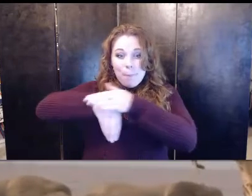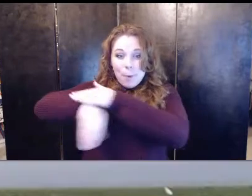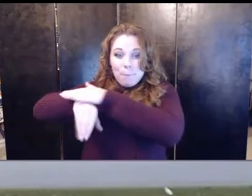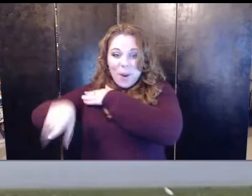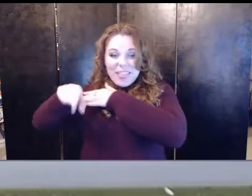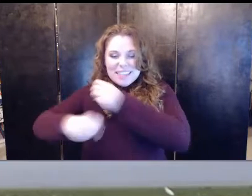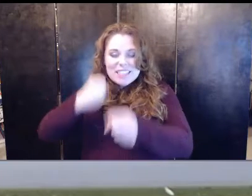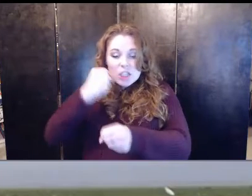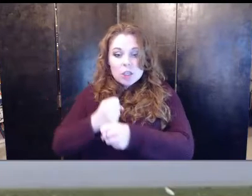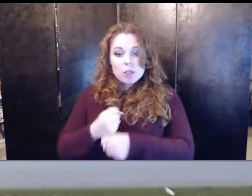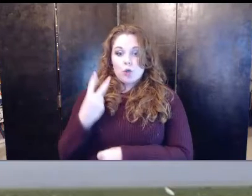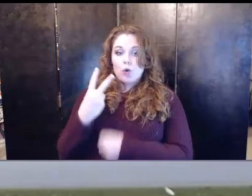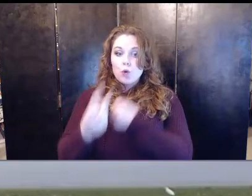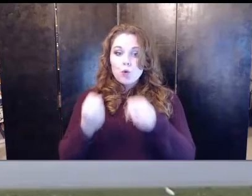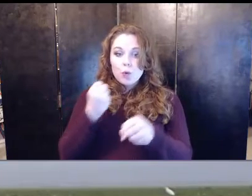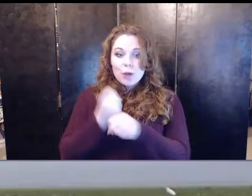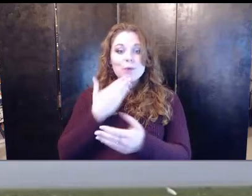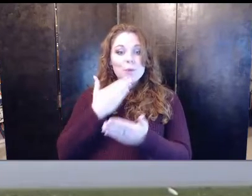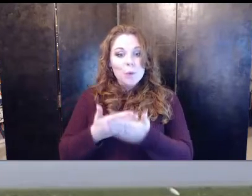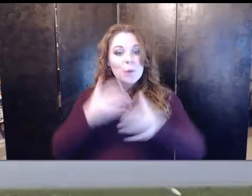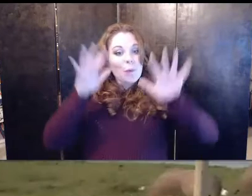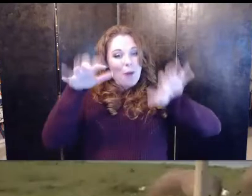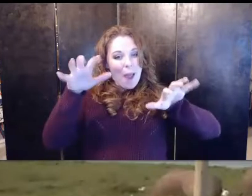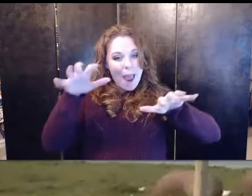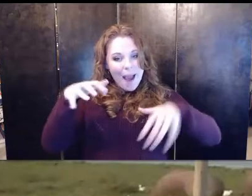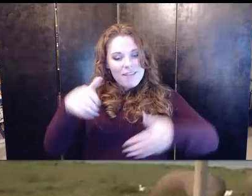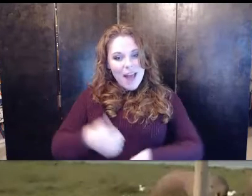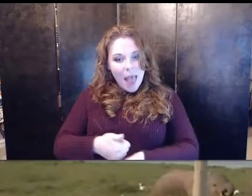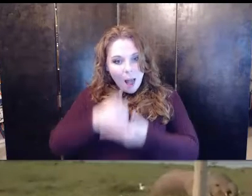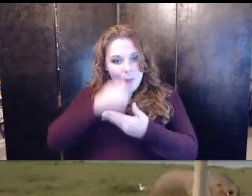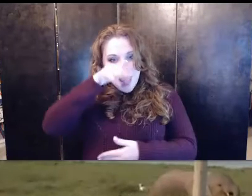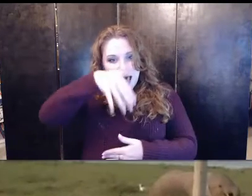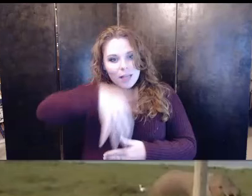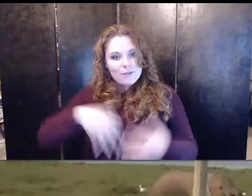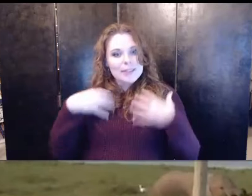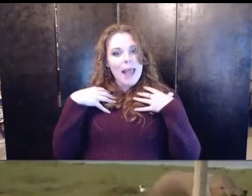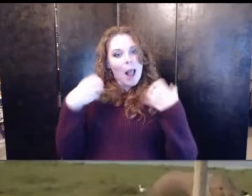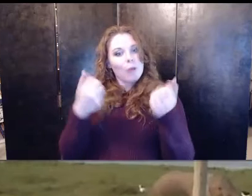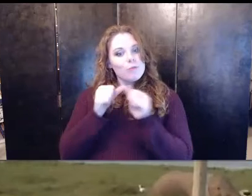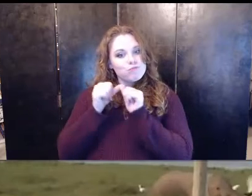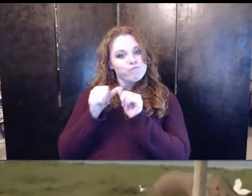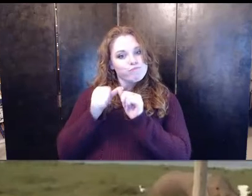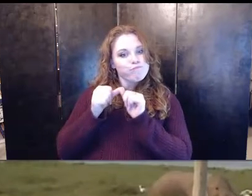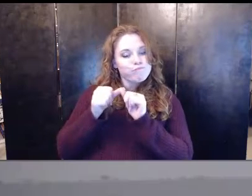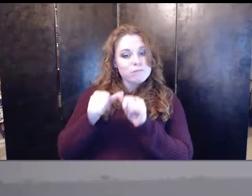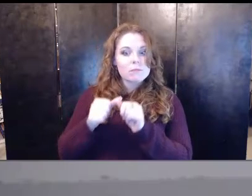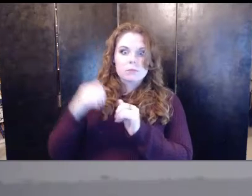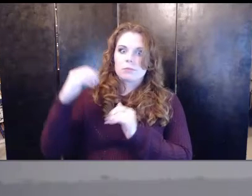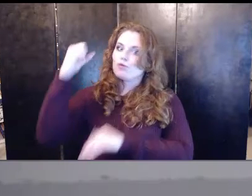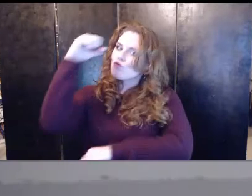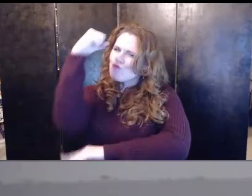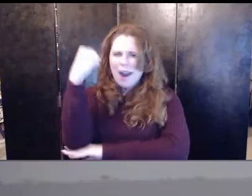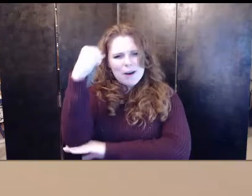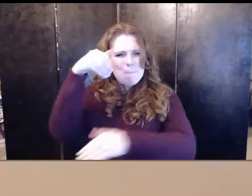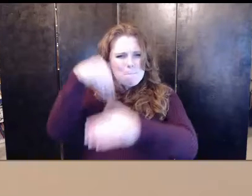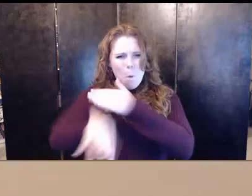Conservationists say 2 years of good rainy seasons have helped with the elephants' health and care. This is a record number of calves born in